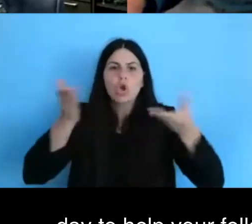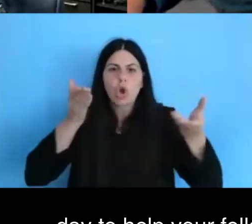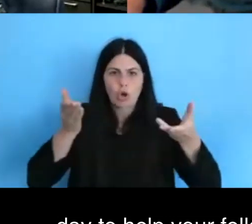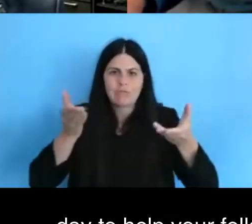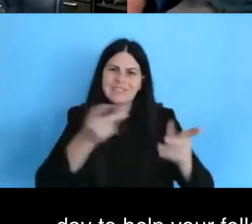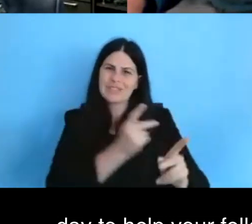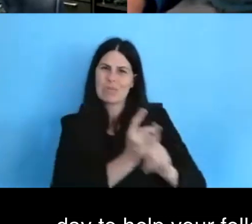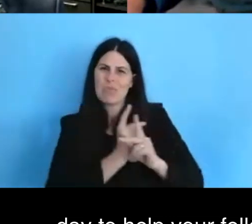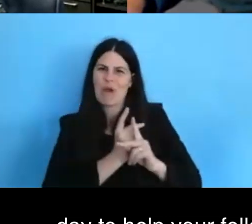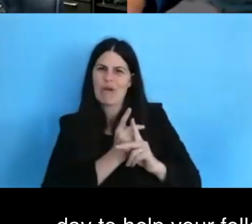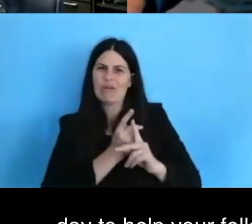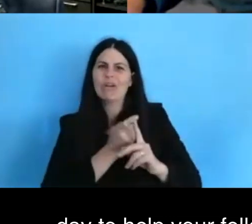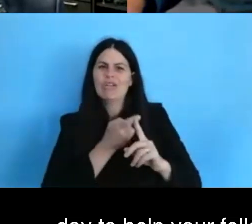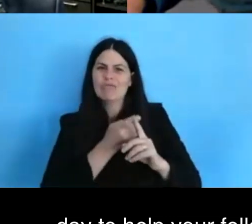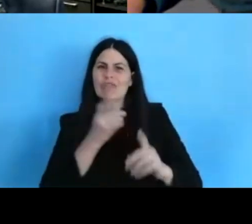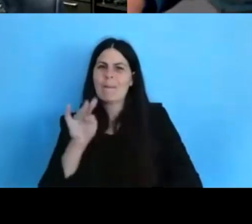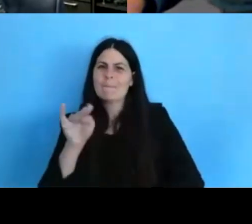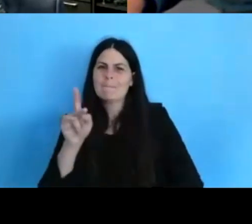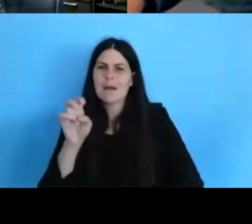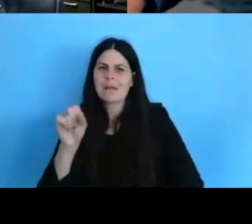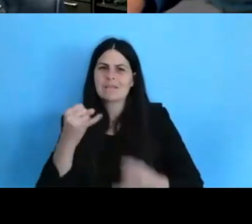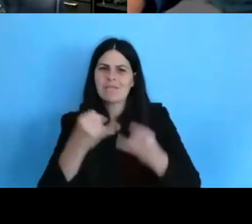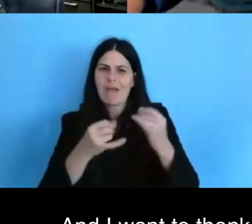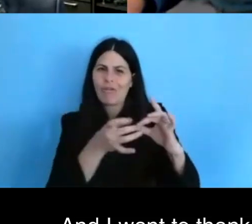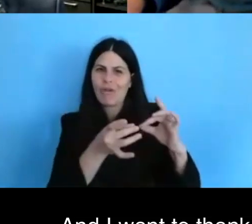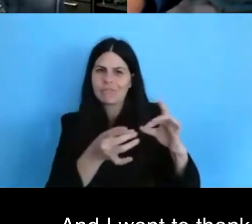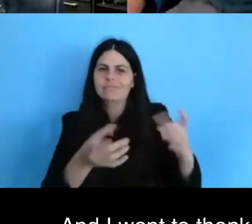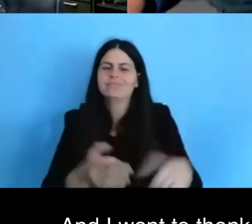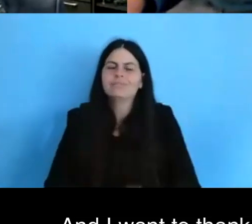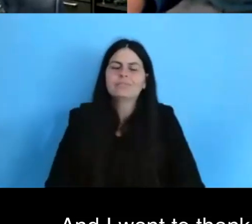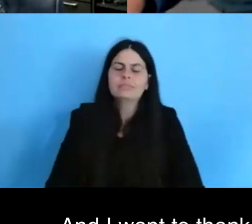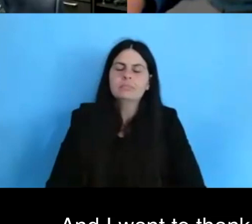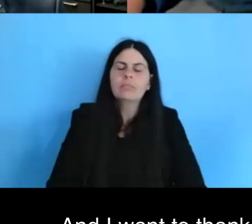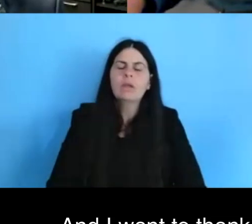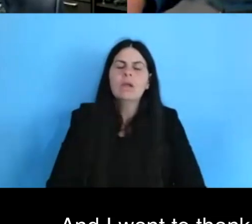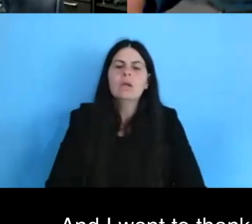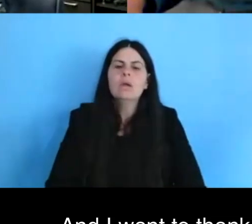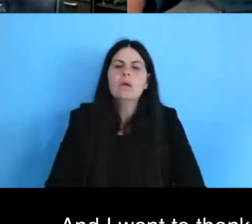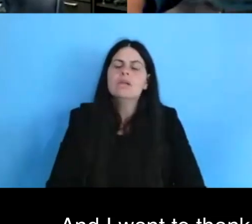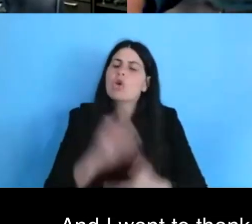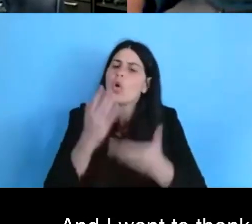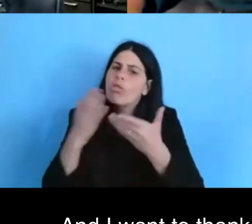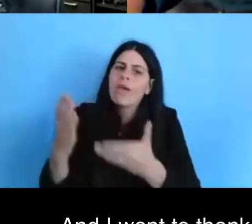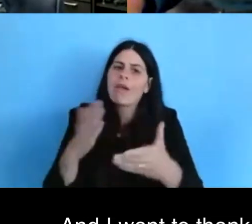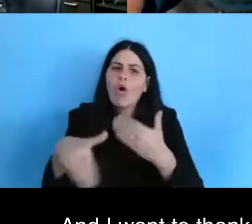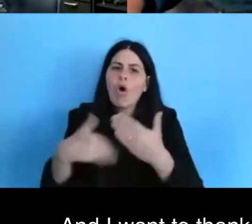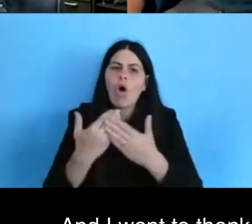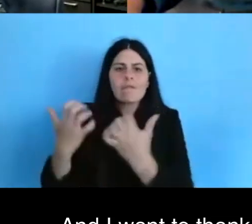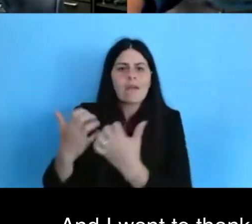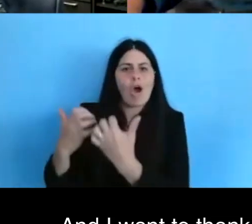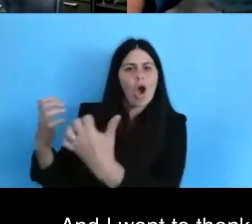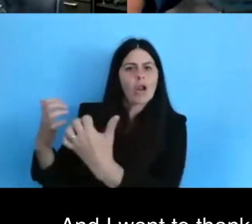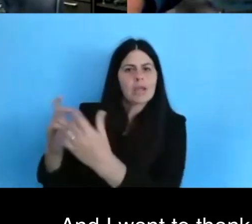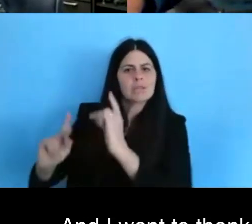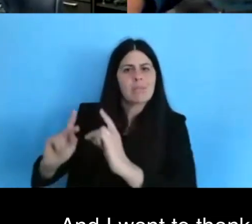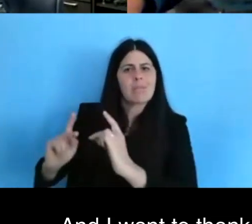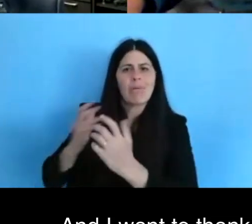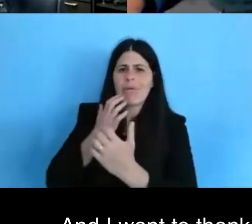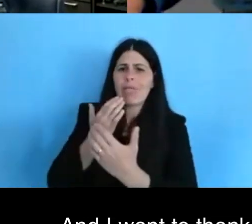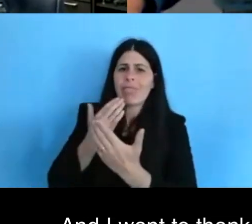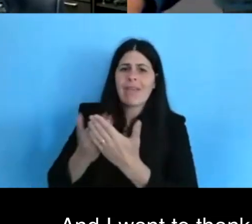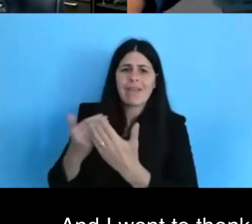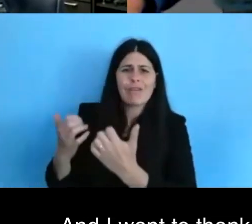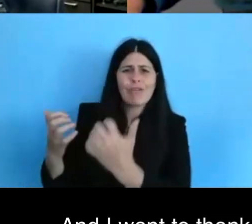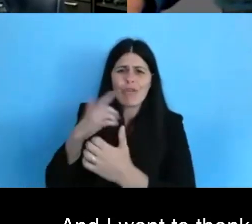Mike's formulation there. And I want to thank everyone in our audience for staying with us,